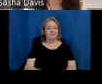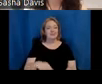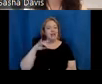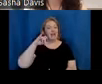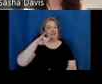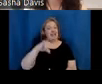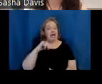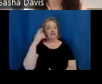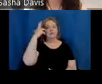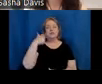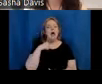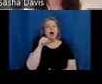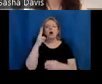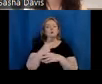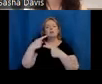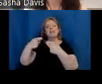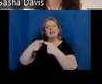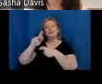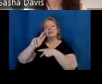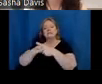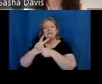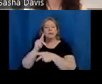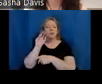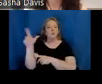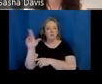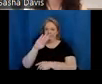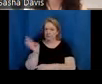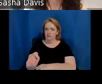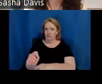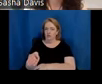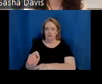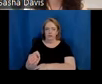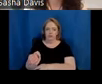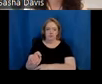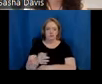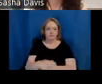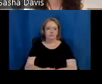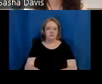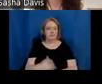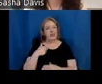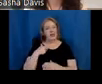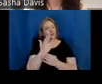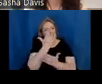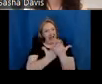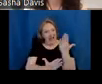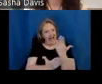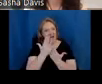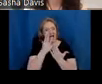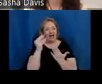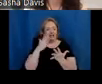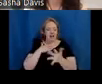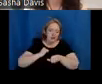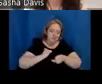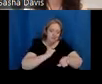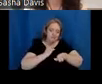reason why I never use power-driven tools at any stage of a carving. The use of my hands and the customary hand tools